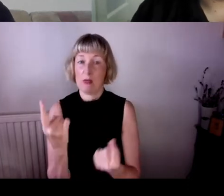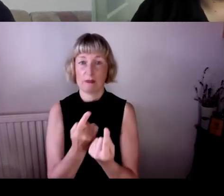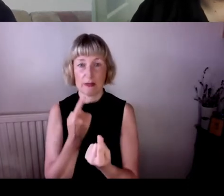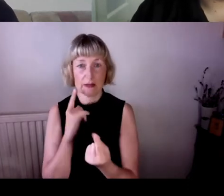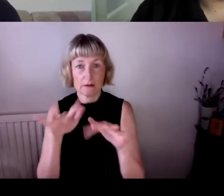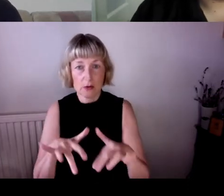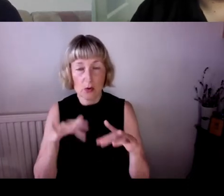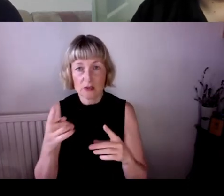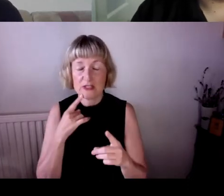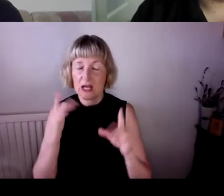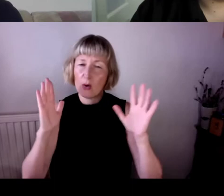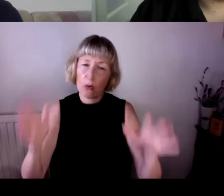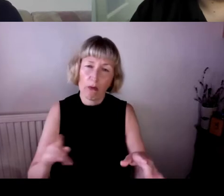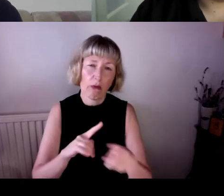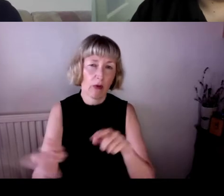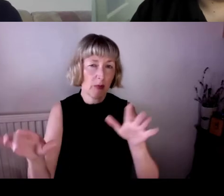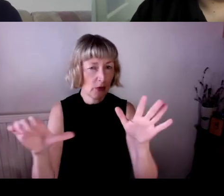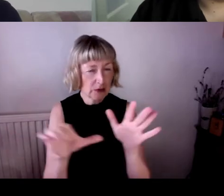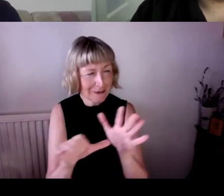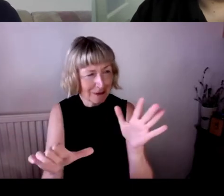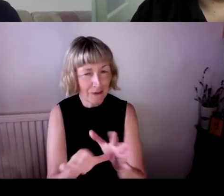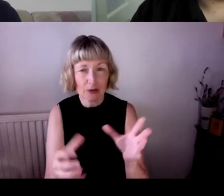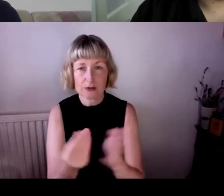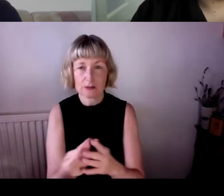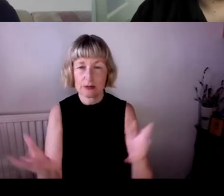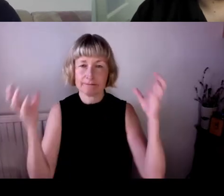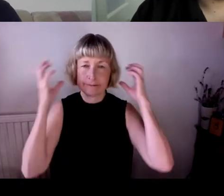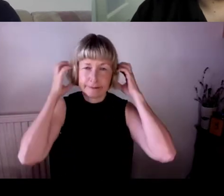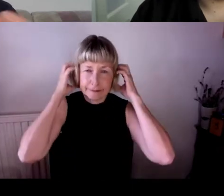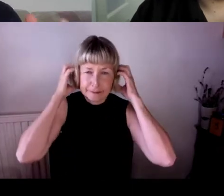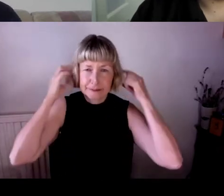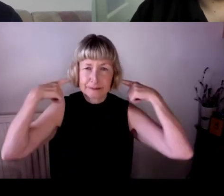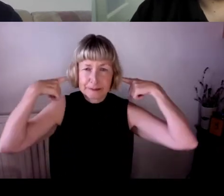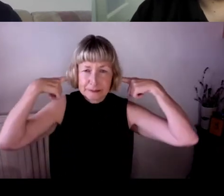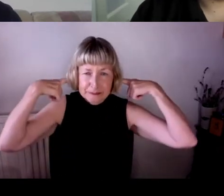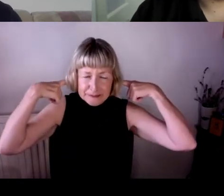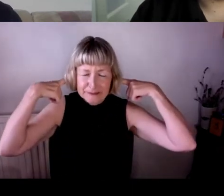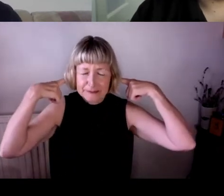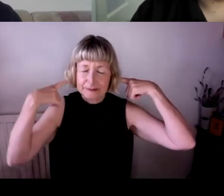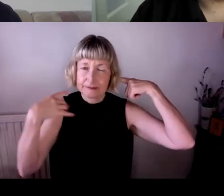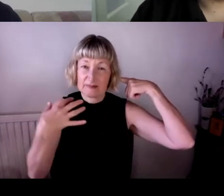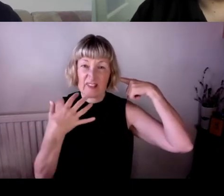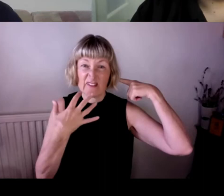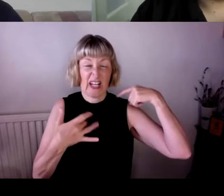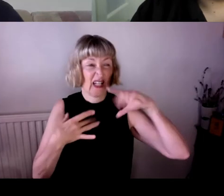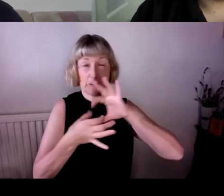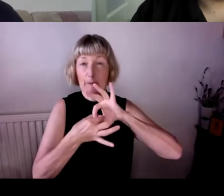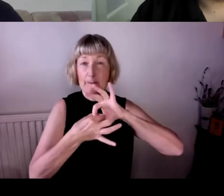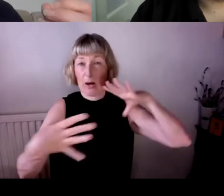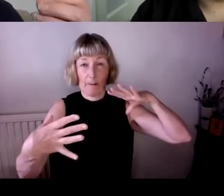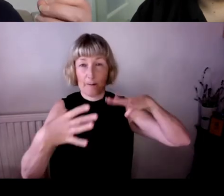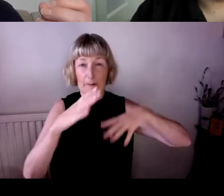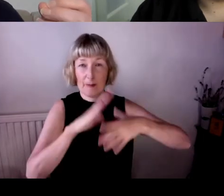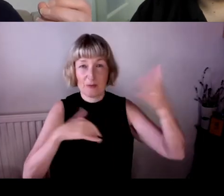most difficult when listening to audio description, that is wearing the headsets and feeling cut off from everything else.